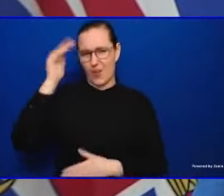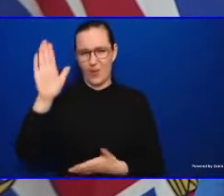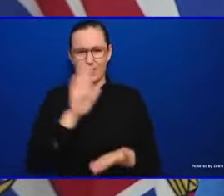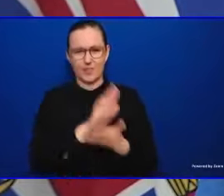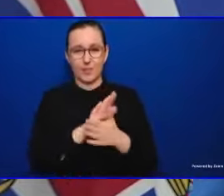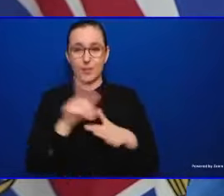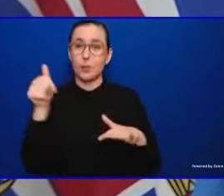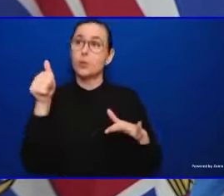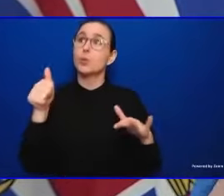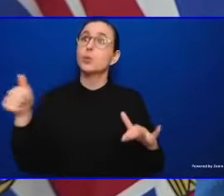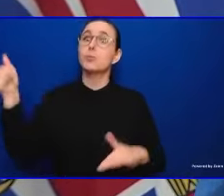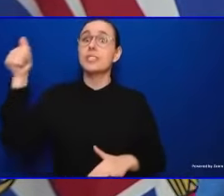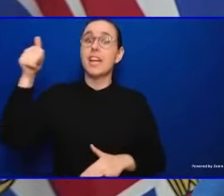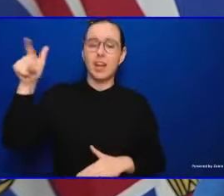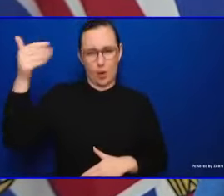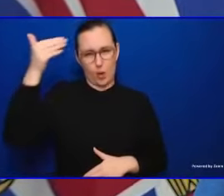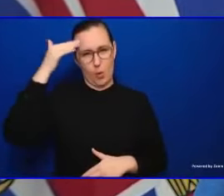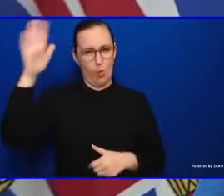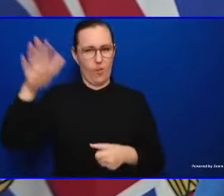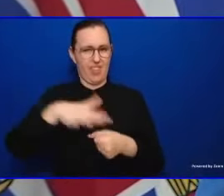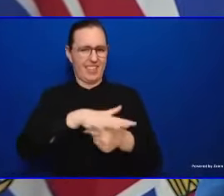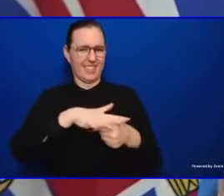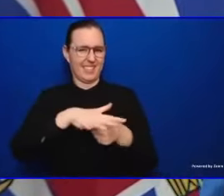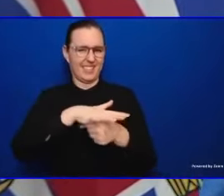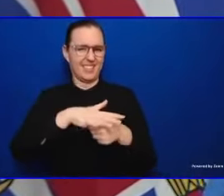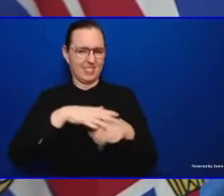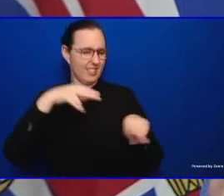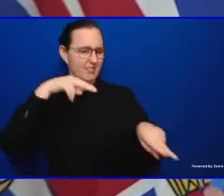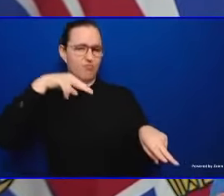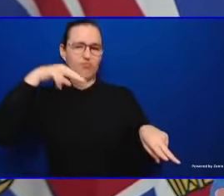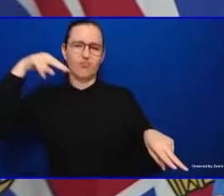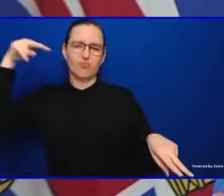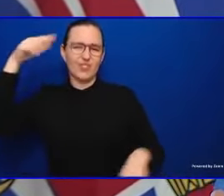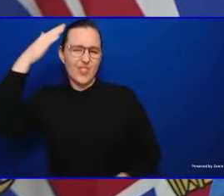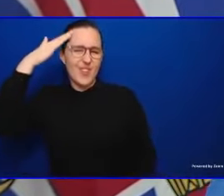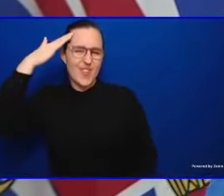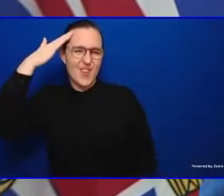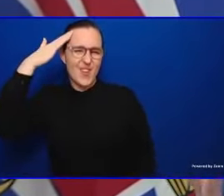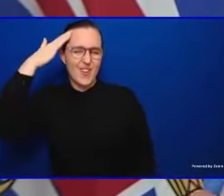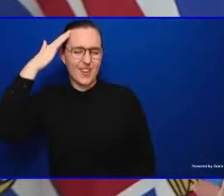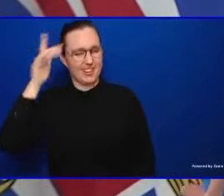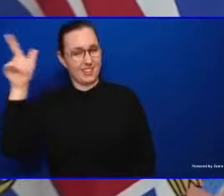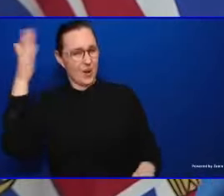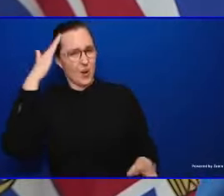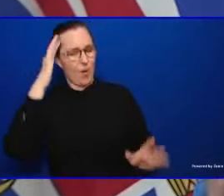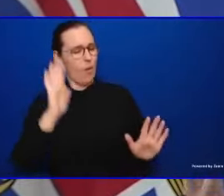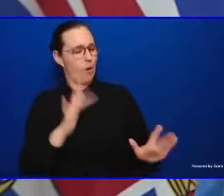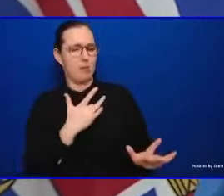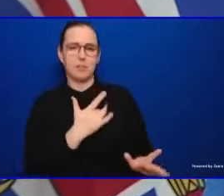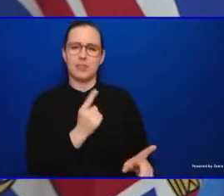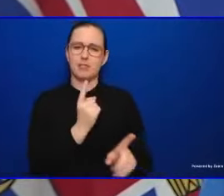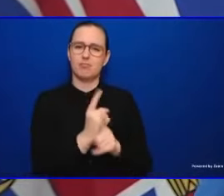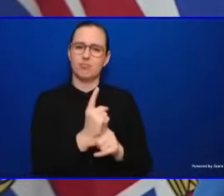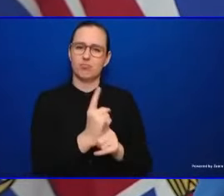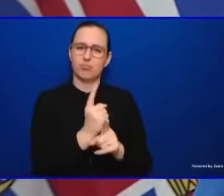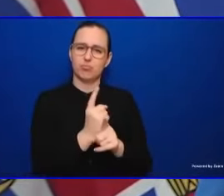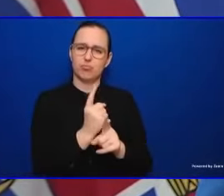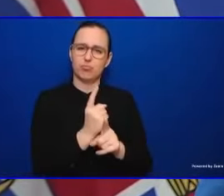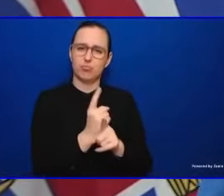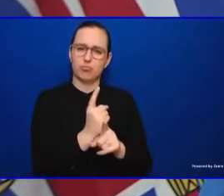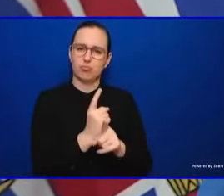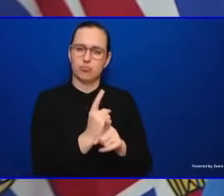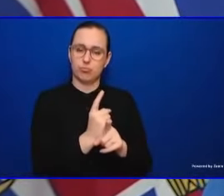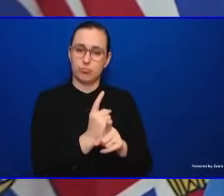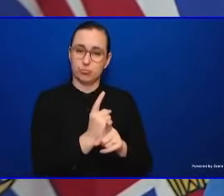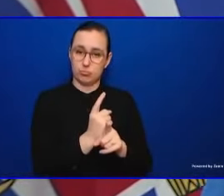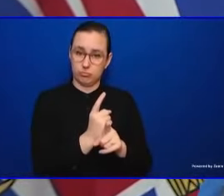what is a general level of absence on any day in the system, where a number of students and staff would not